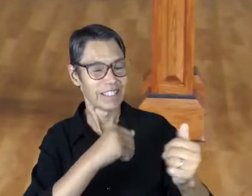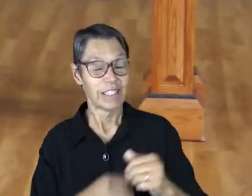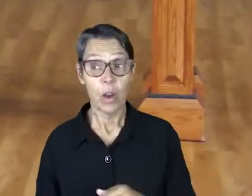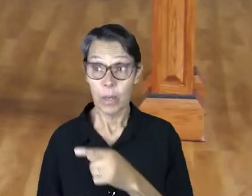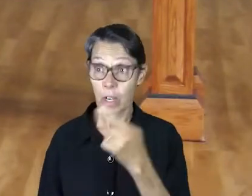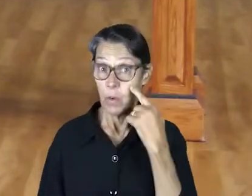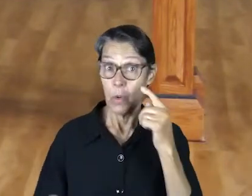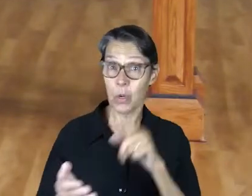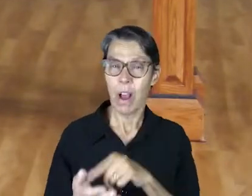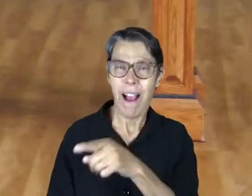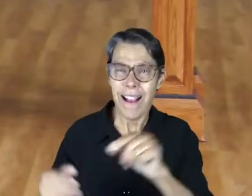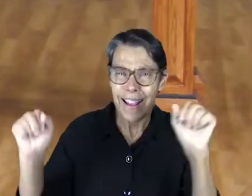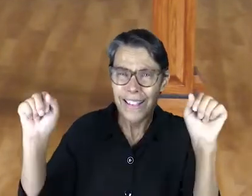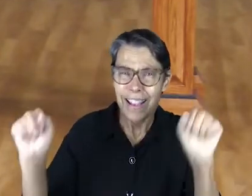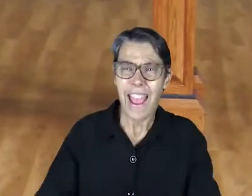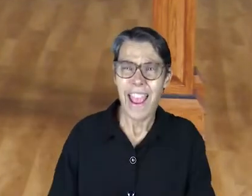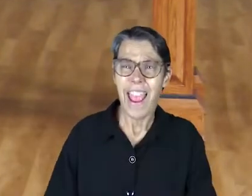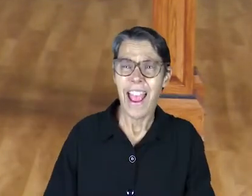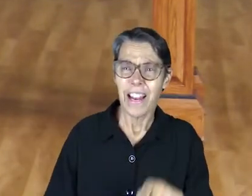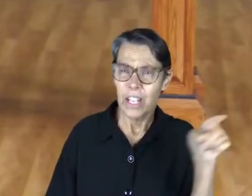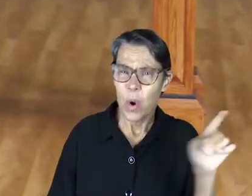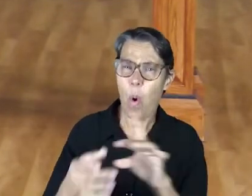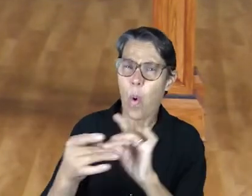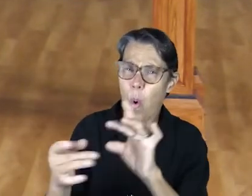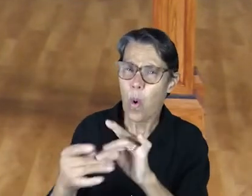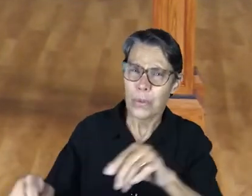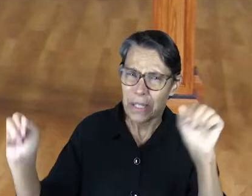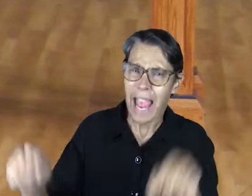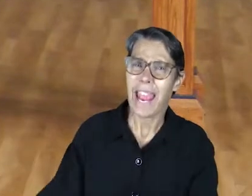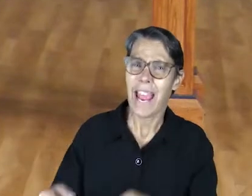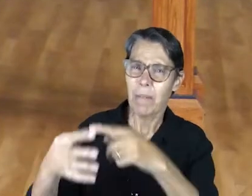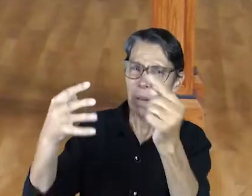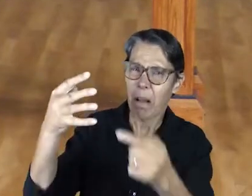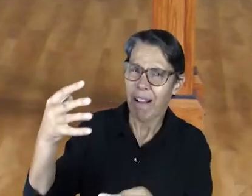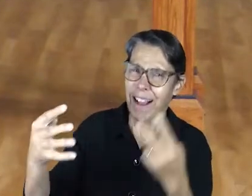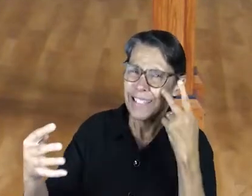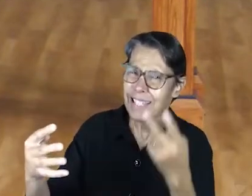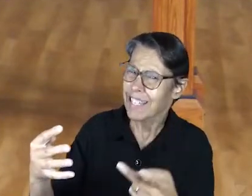that voice that sees promise in someone and is willing to tell them that?